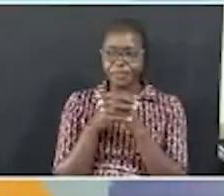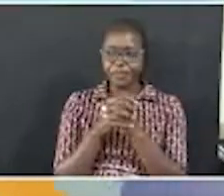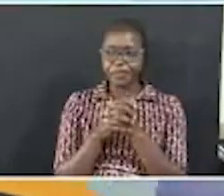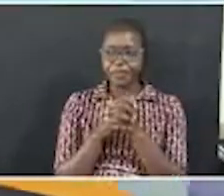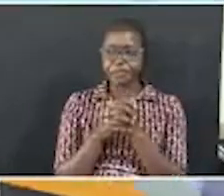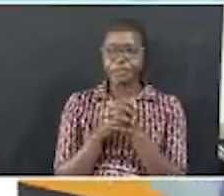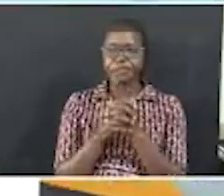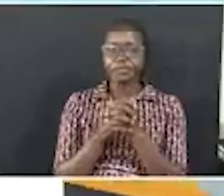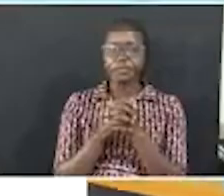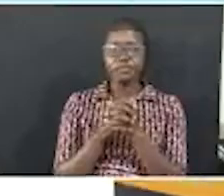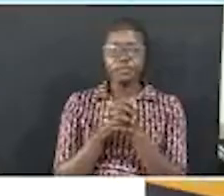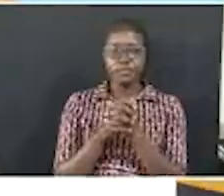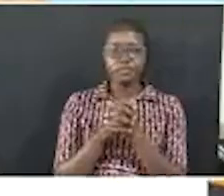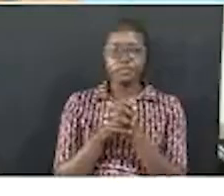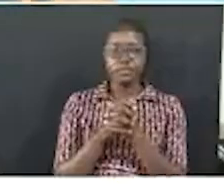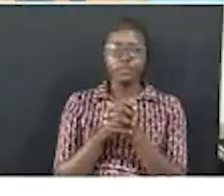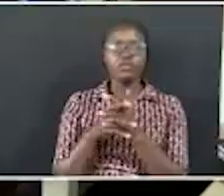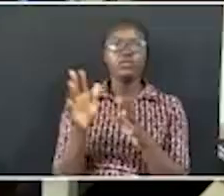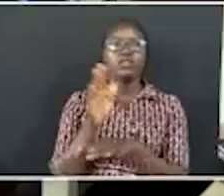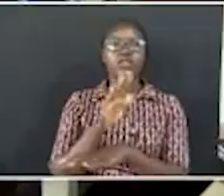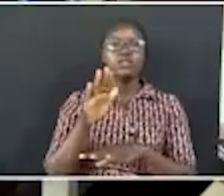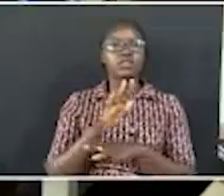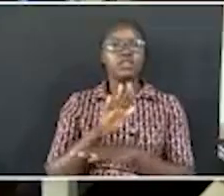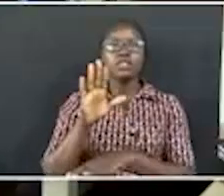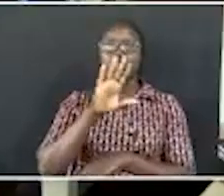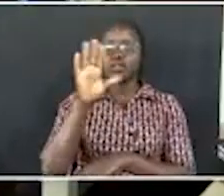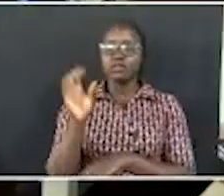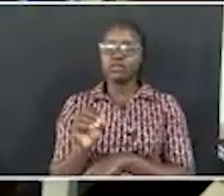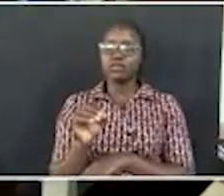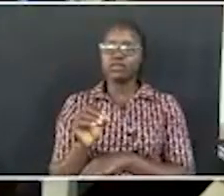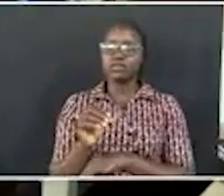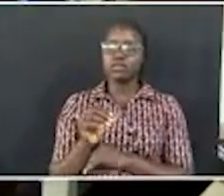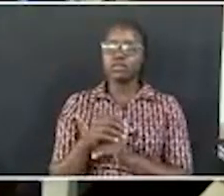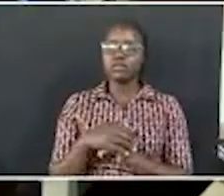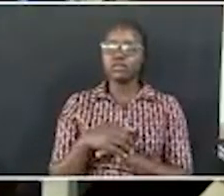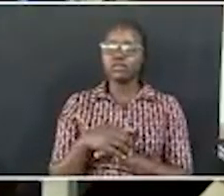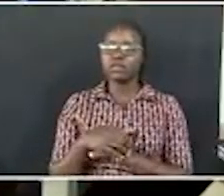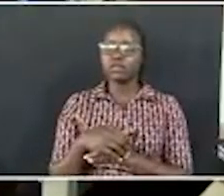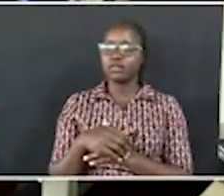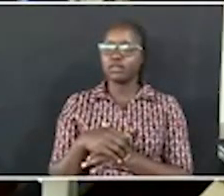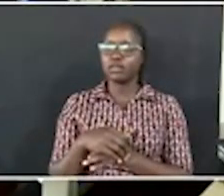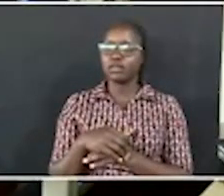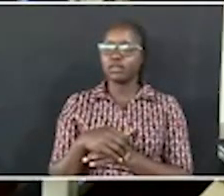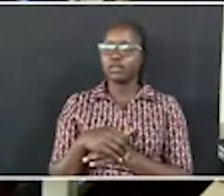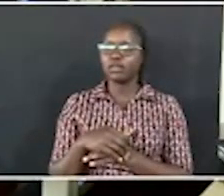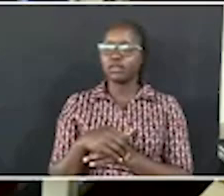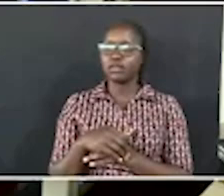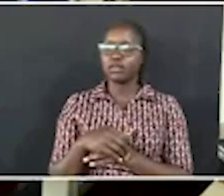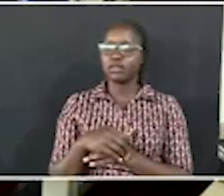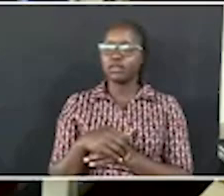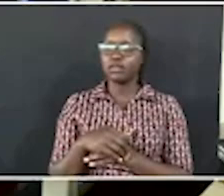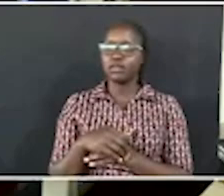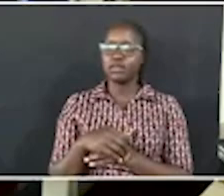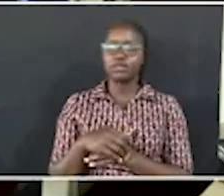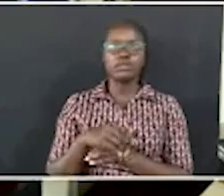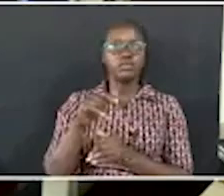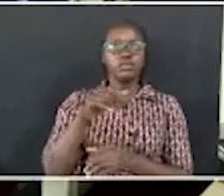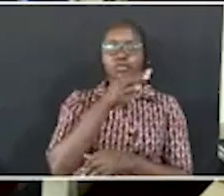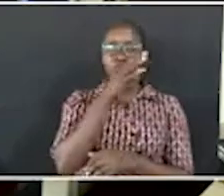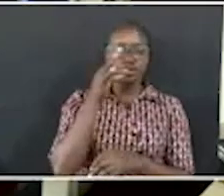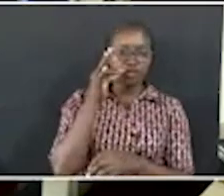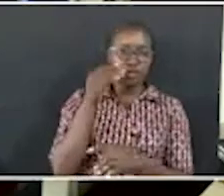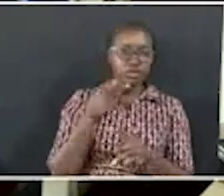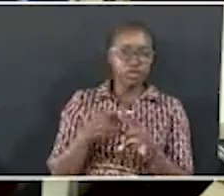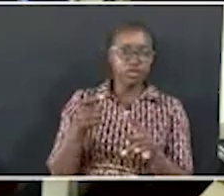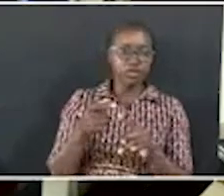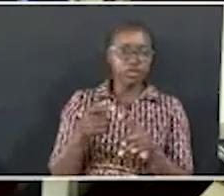when I come back. It's only afternoon in Africa after the session of lunch has passed. I know we are fasting today, but after